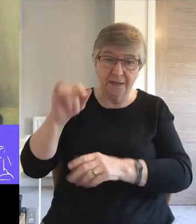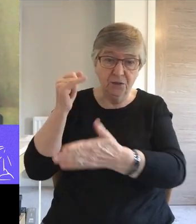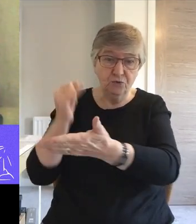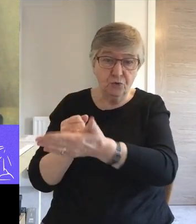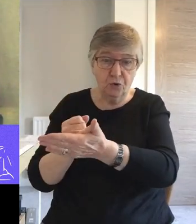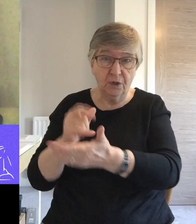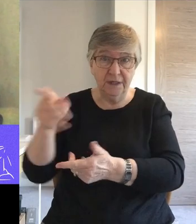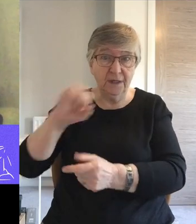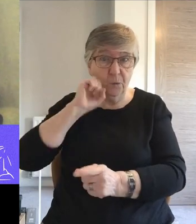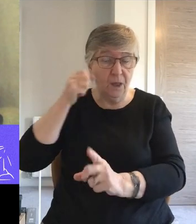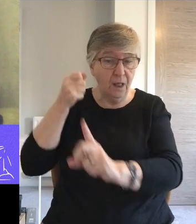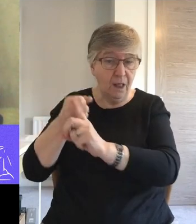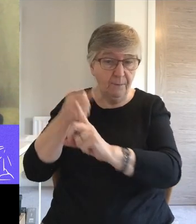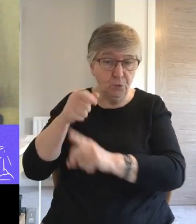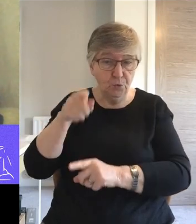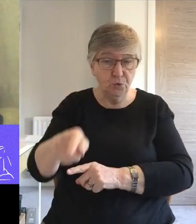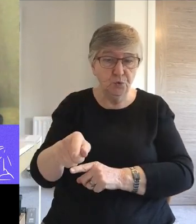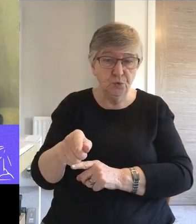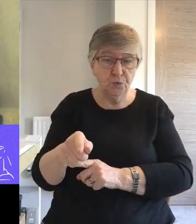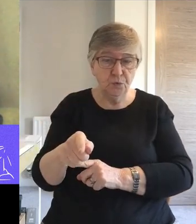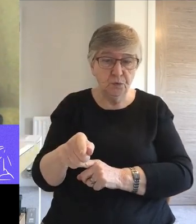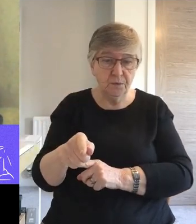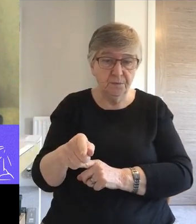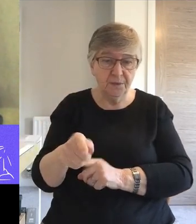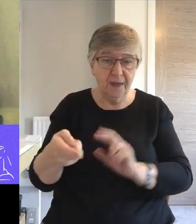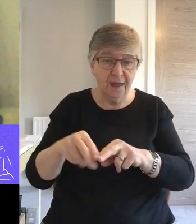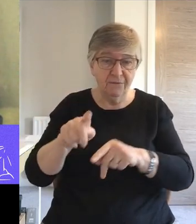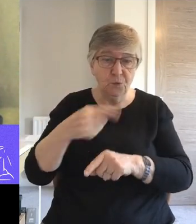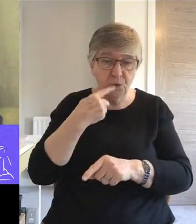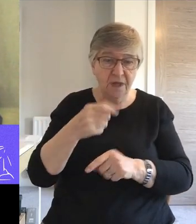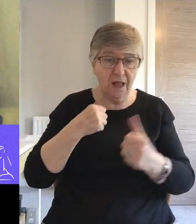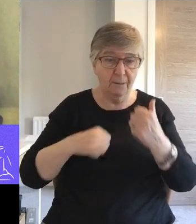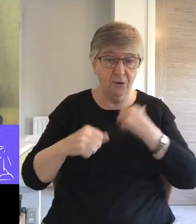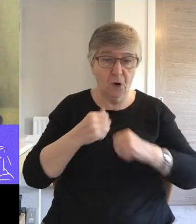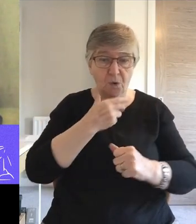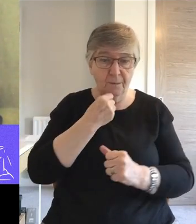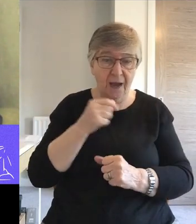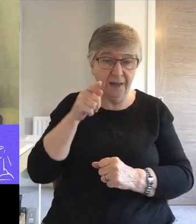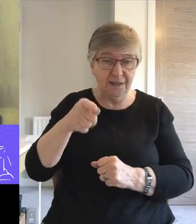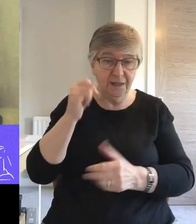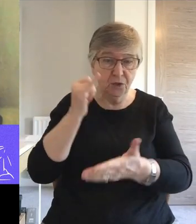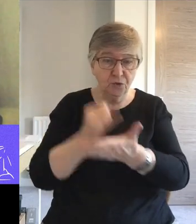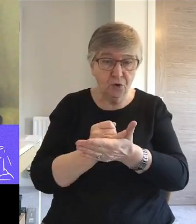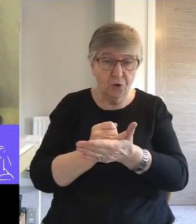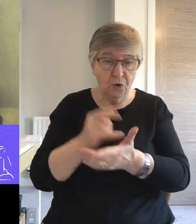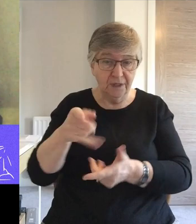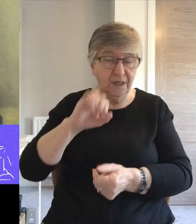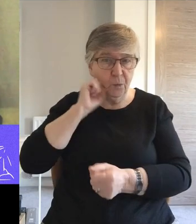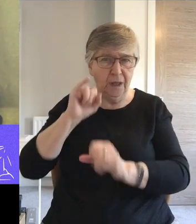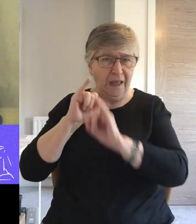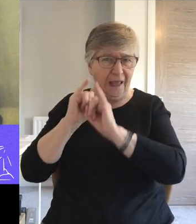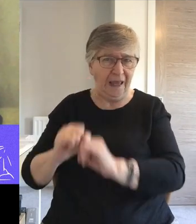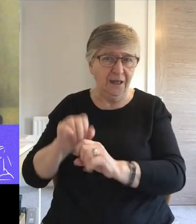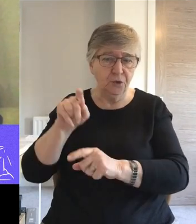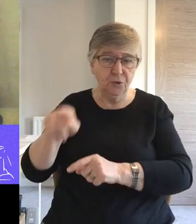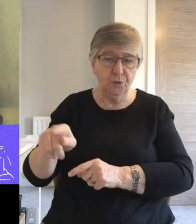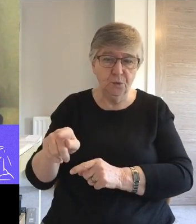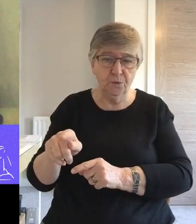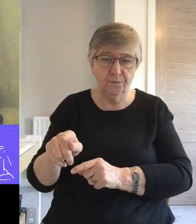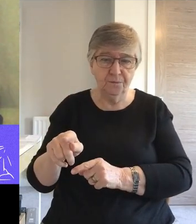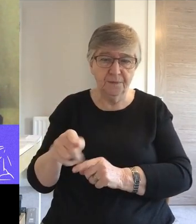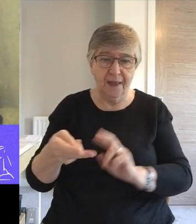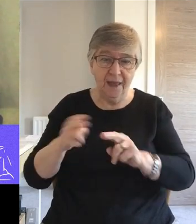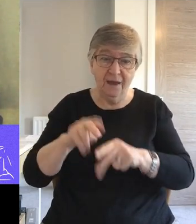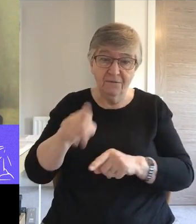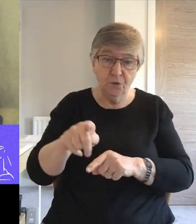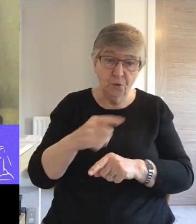will only get hurt. Never correct conceited people. They will hate you for it.